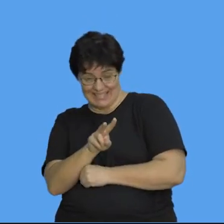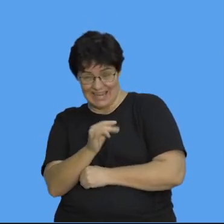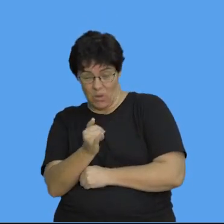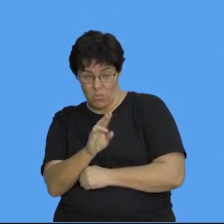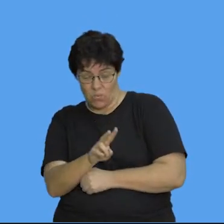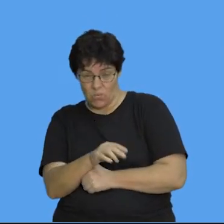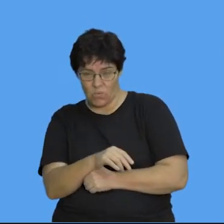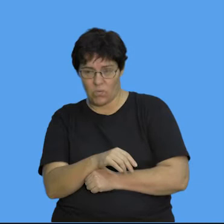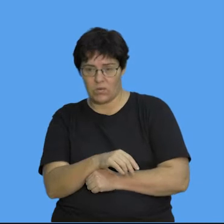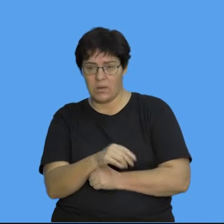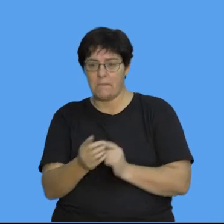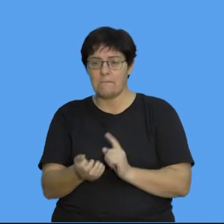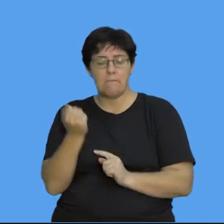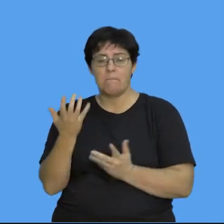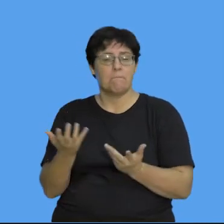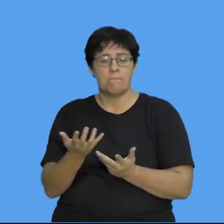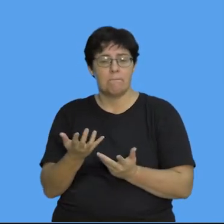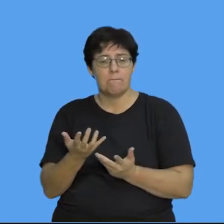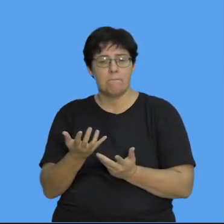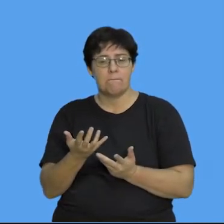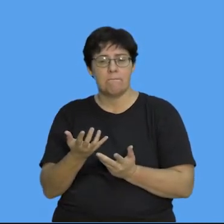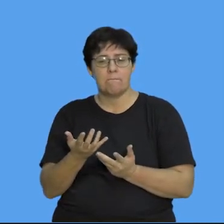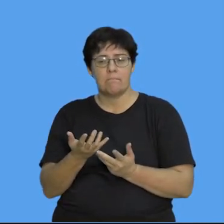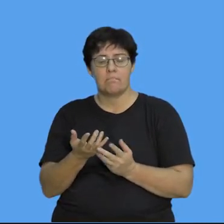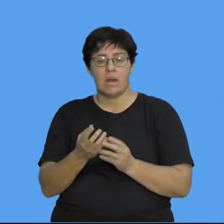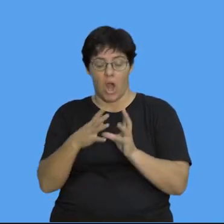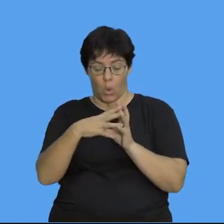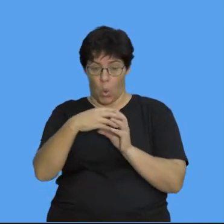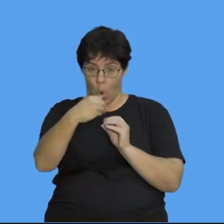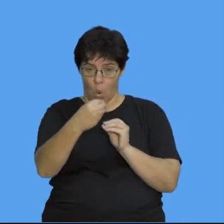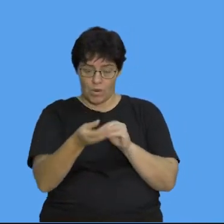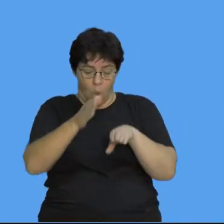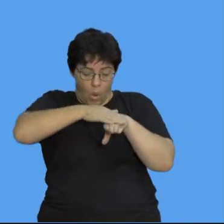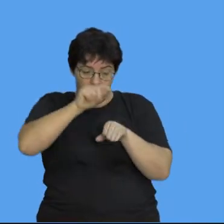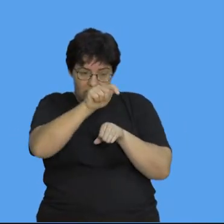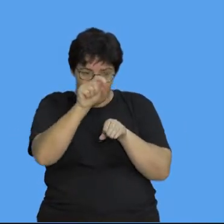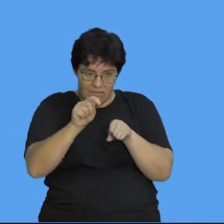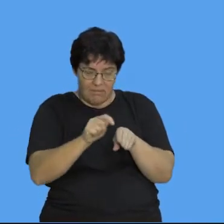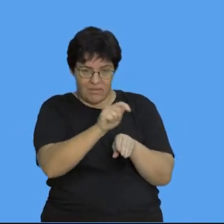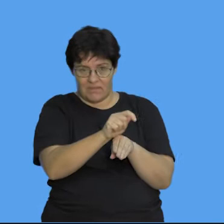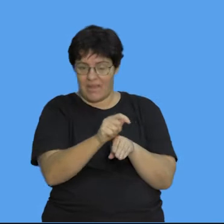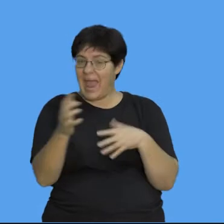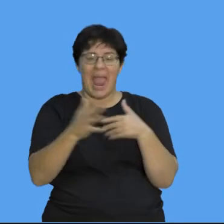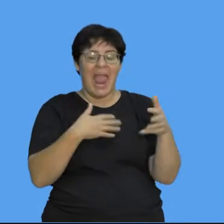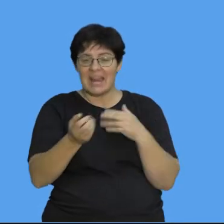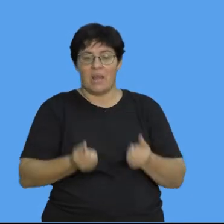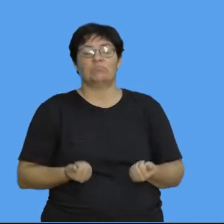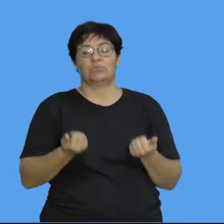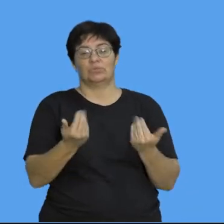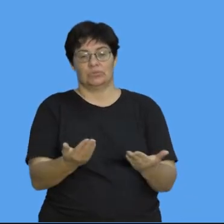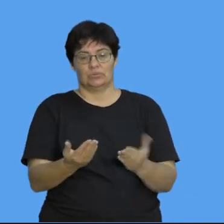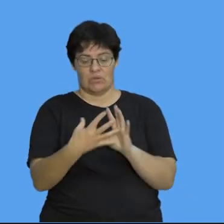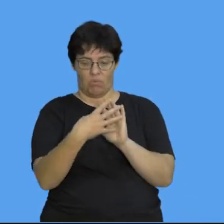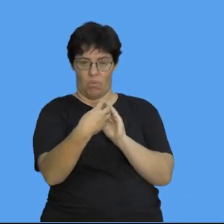we're going to look at it just now, is found on the pine cone here. We're going to look at anything